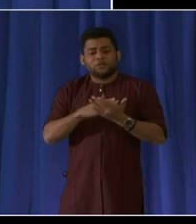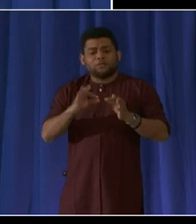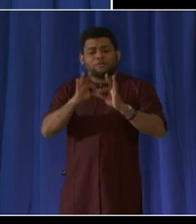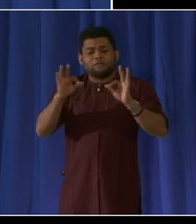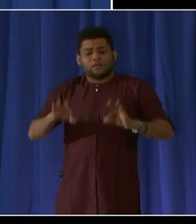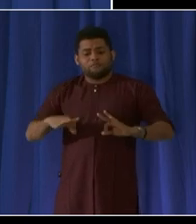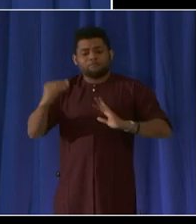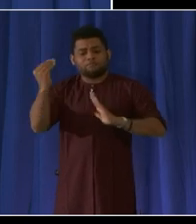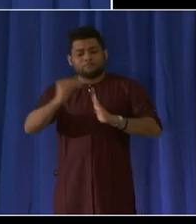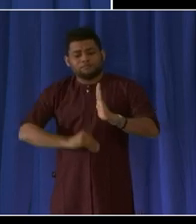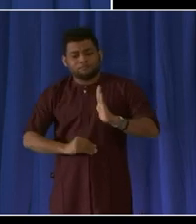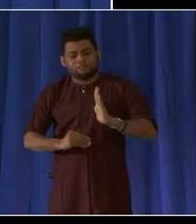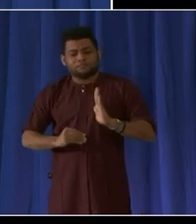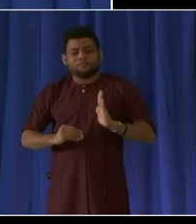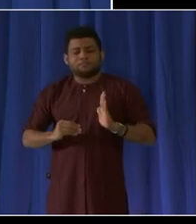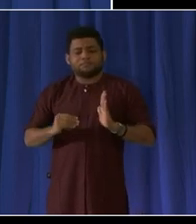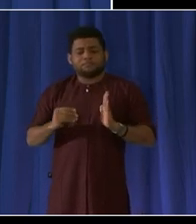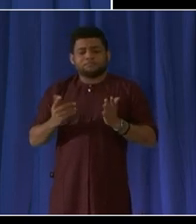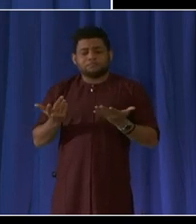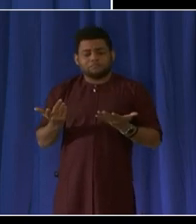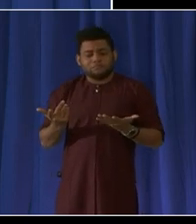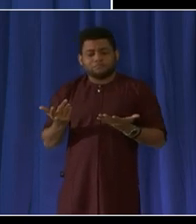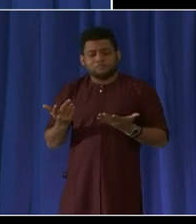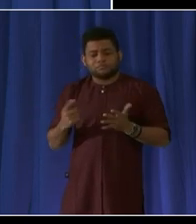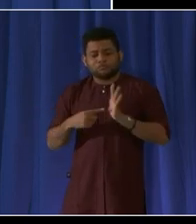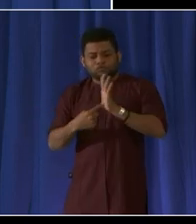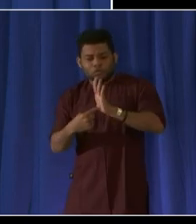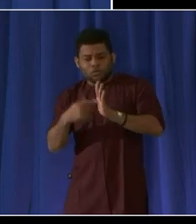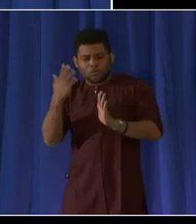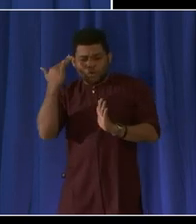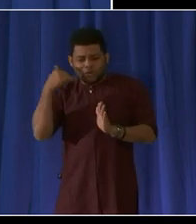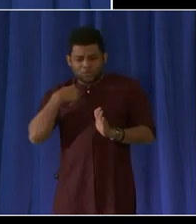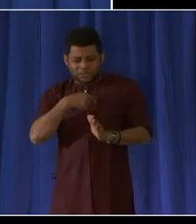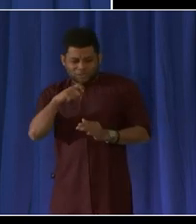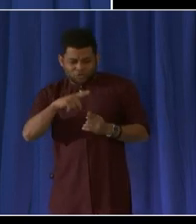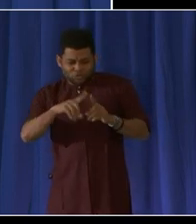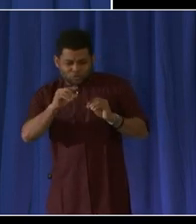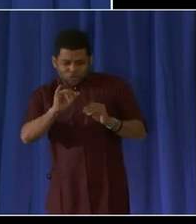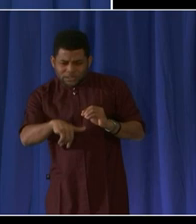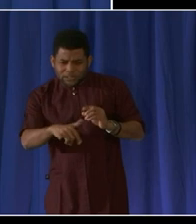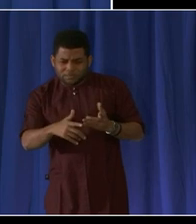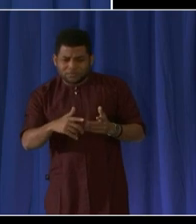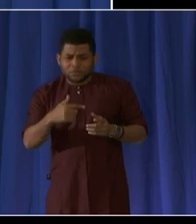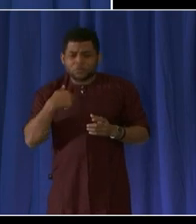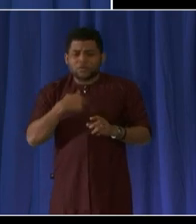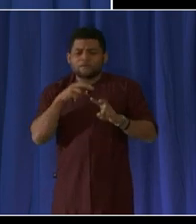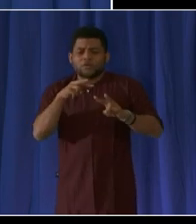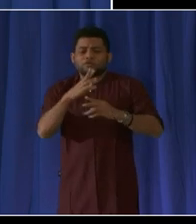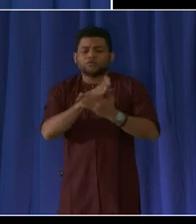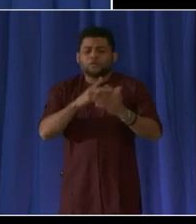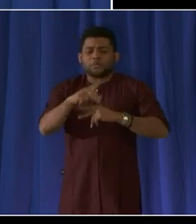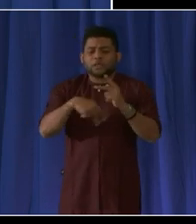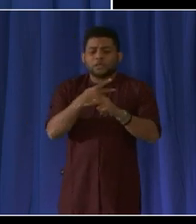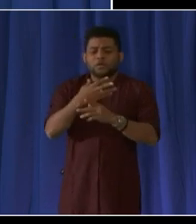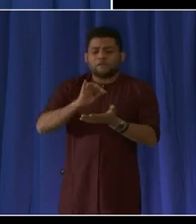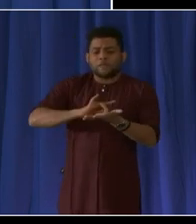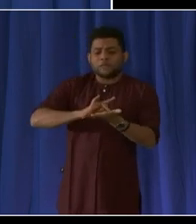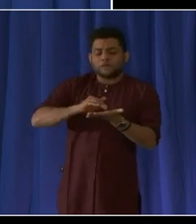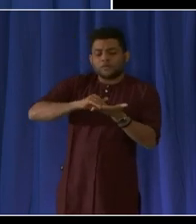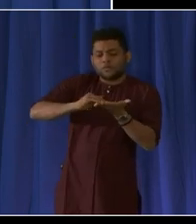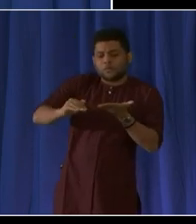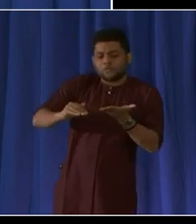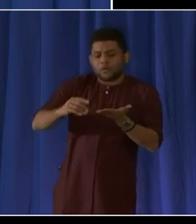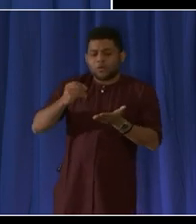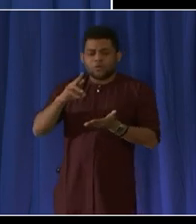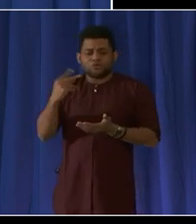would need to be completed to note the need to do so. Typically, we look for some type of medical